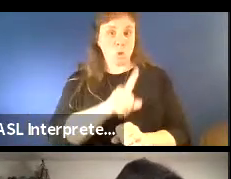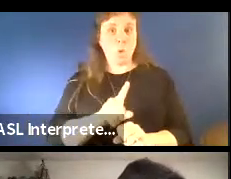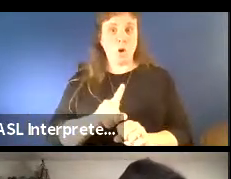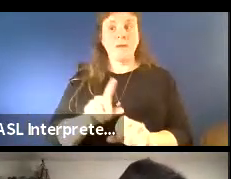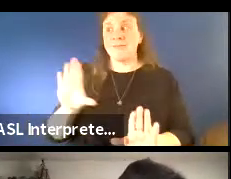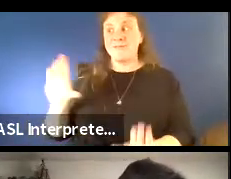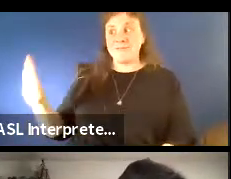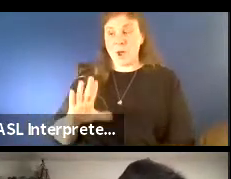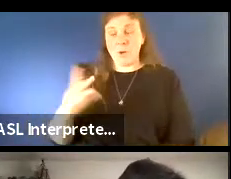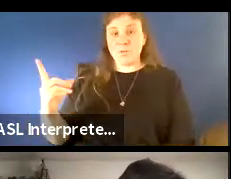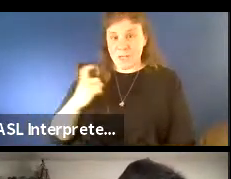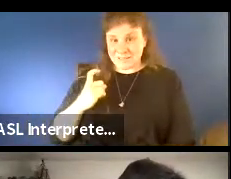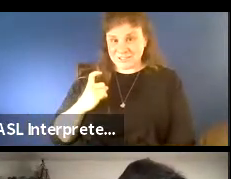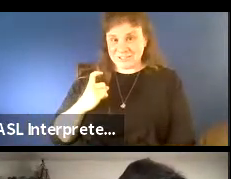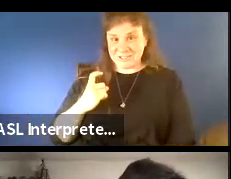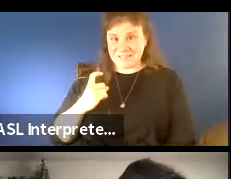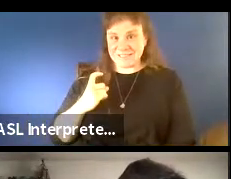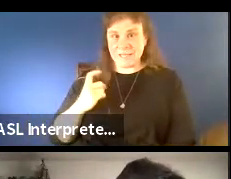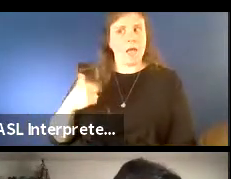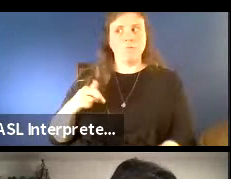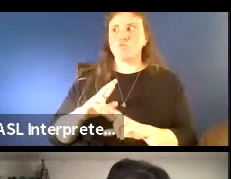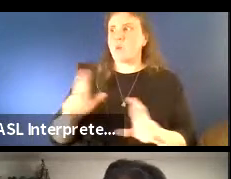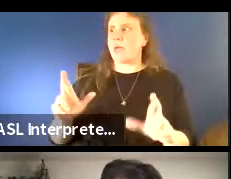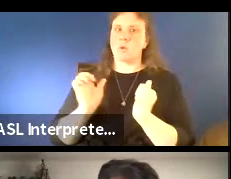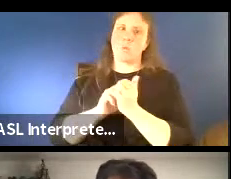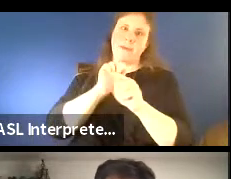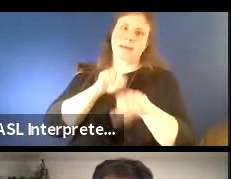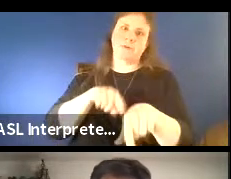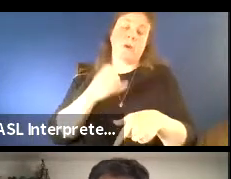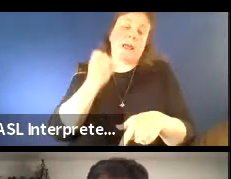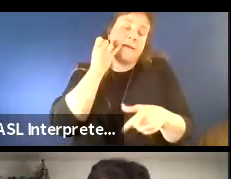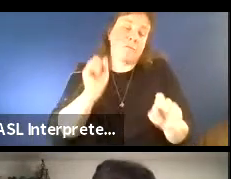those potential concerns as much as possible.